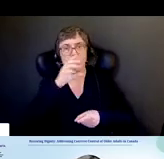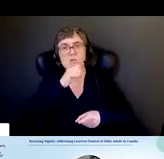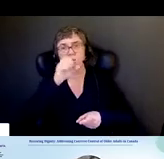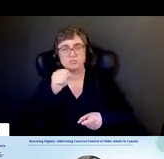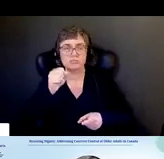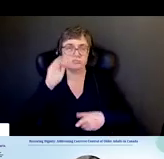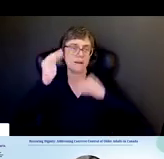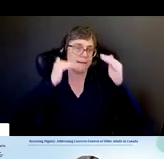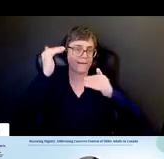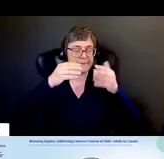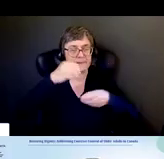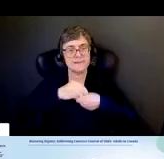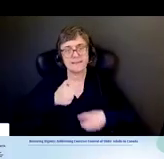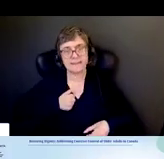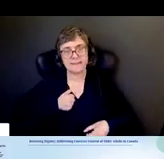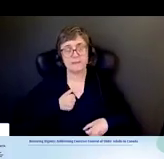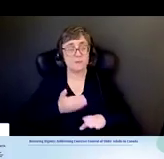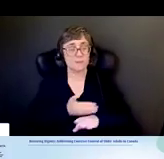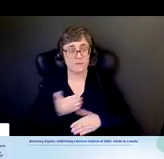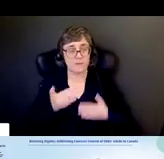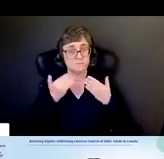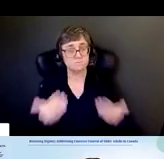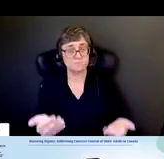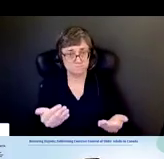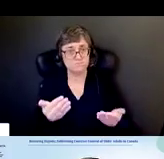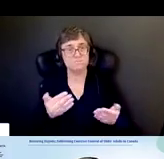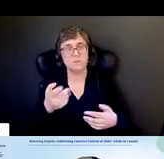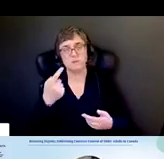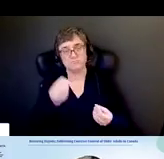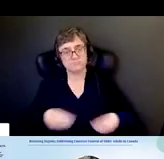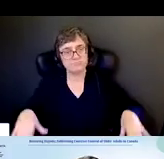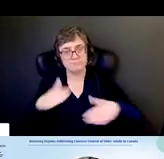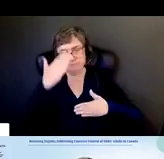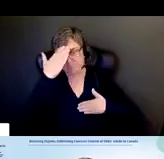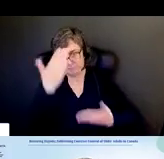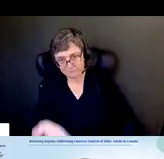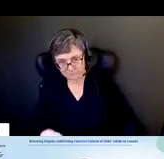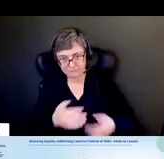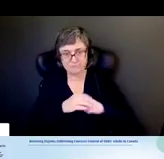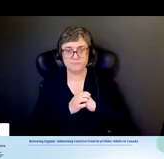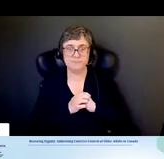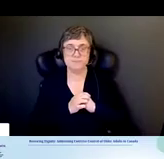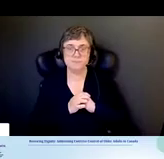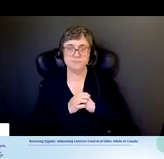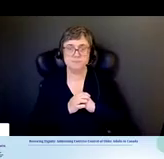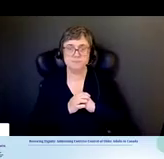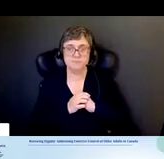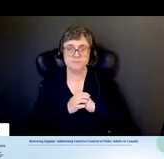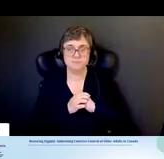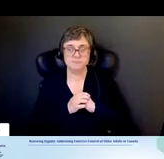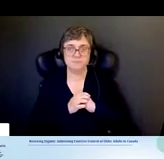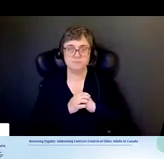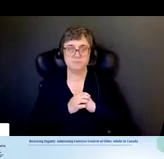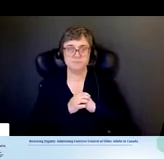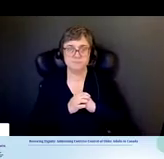provide our land acknowledgement in the name of CNPEA and our partners, Elder Abuse Prevention Ontario and Dementia Justice